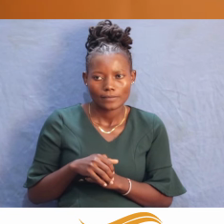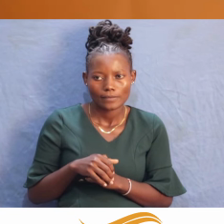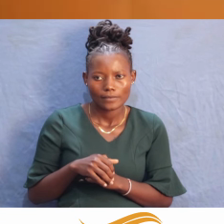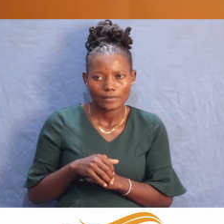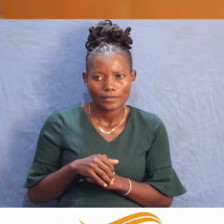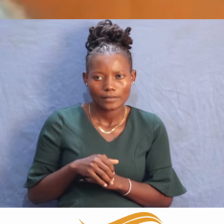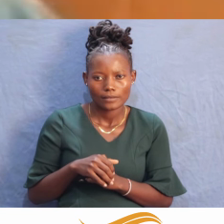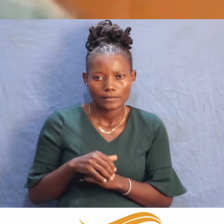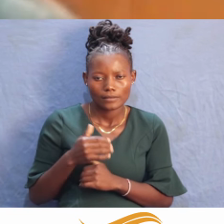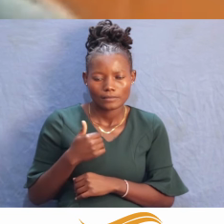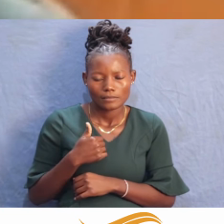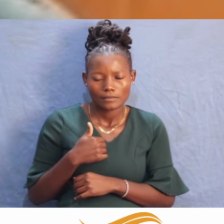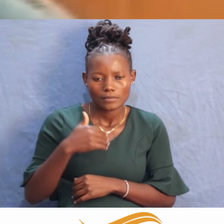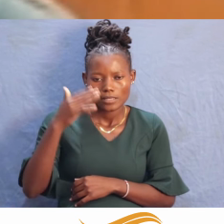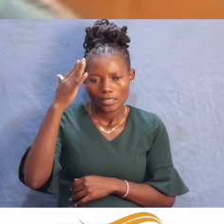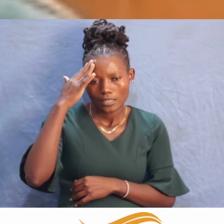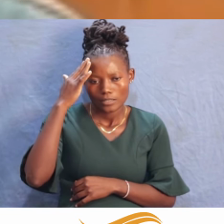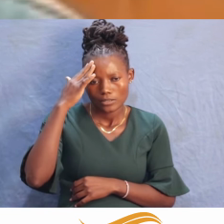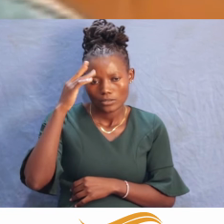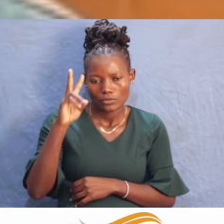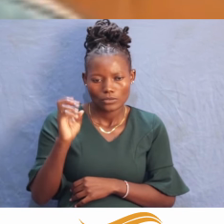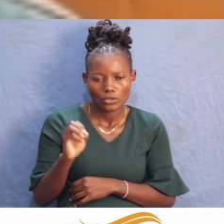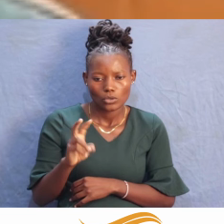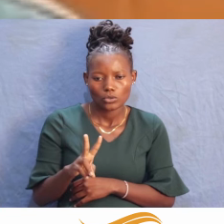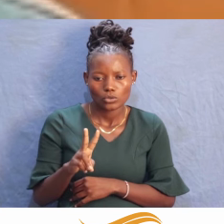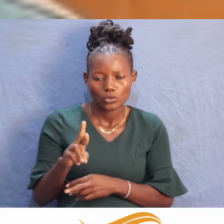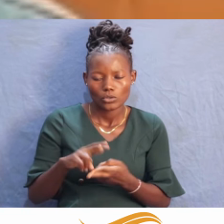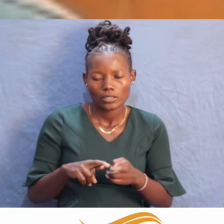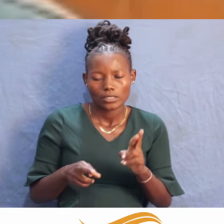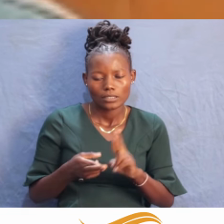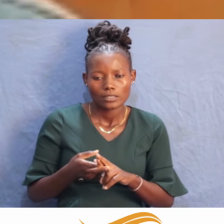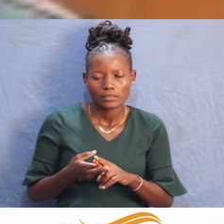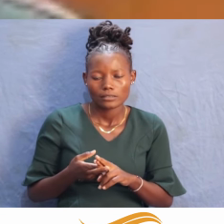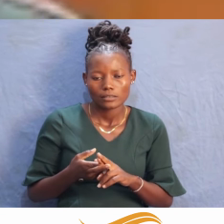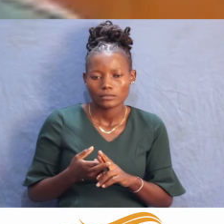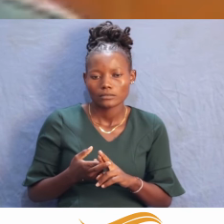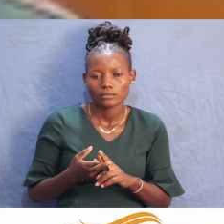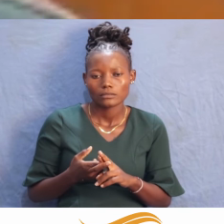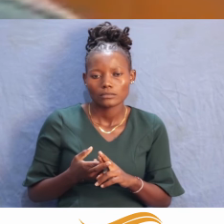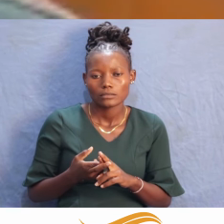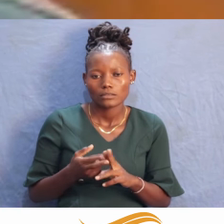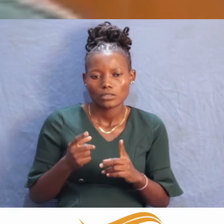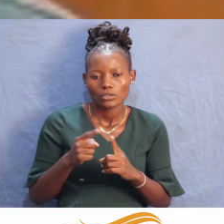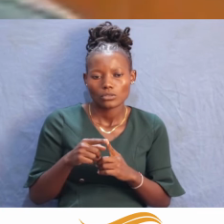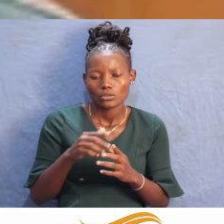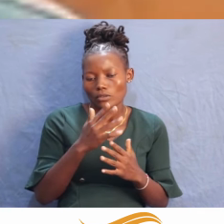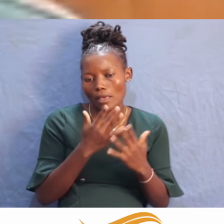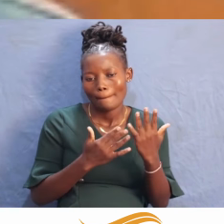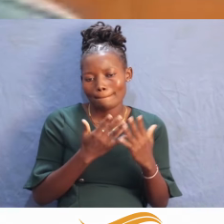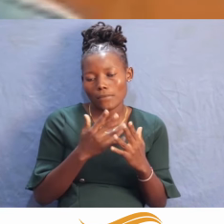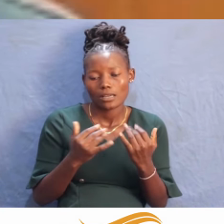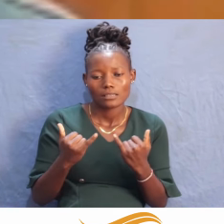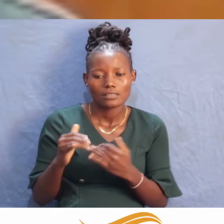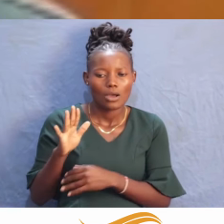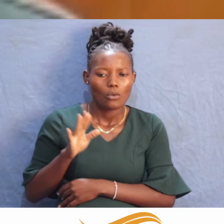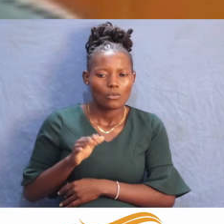As far as I know, the VO2 max is related to the amount of blood. So